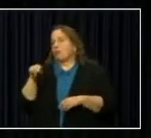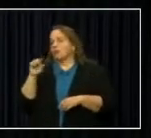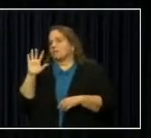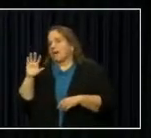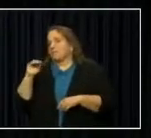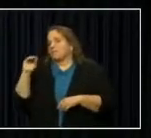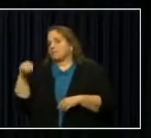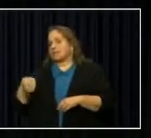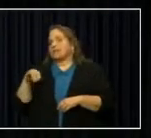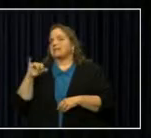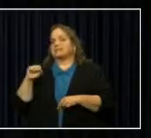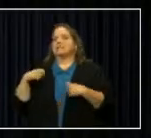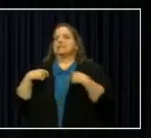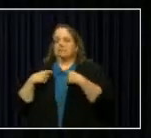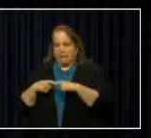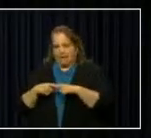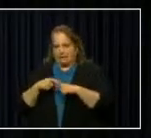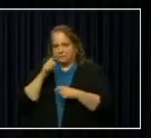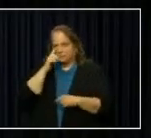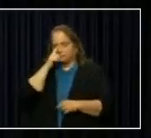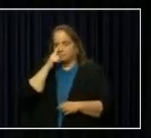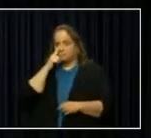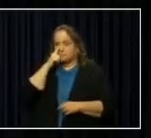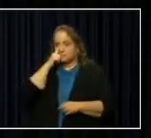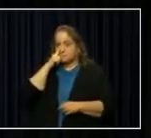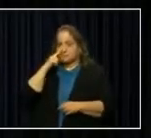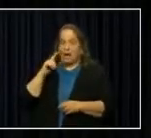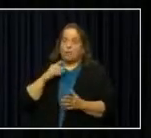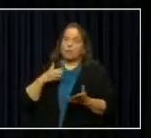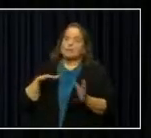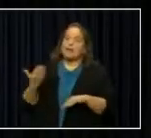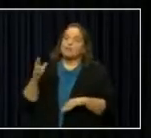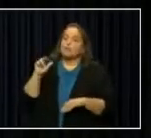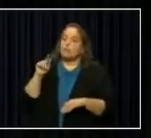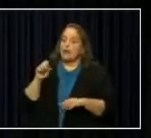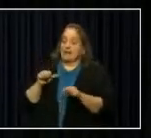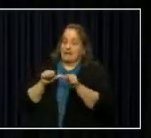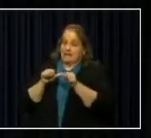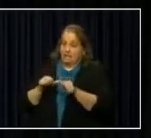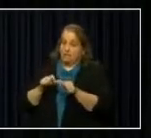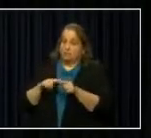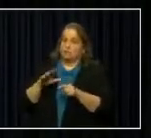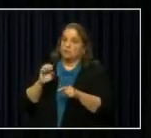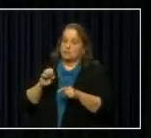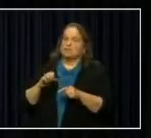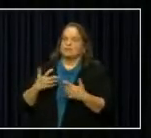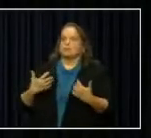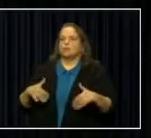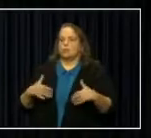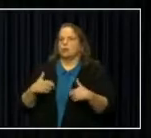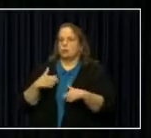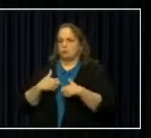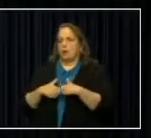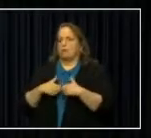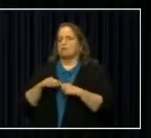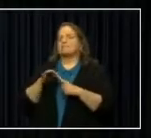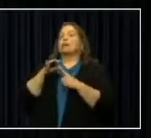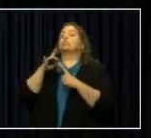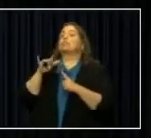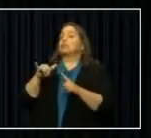6.59% Hispanic. Our death rate continues to be really problematic, especially when we